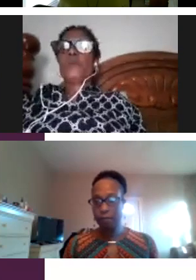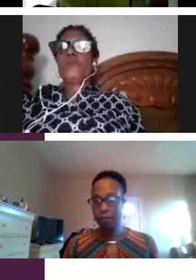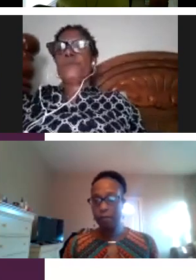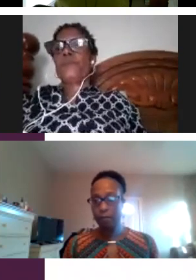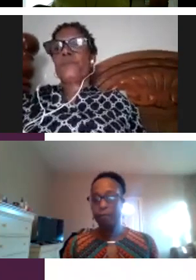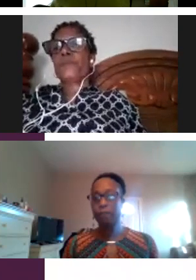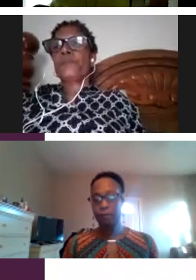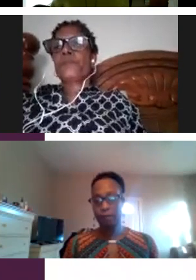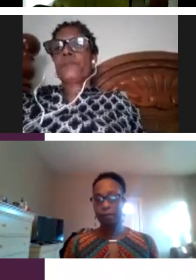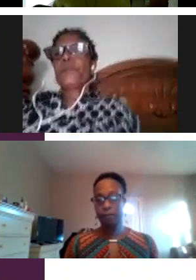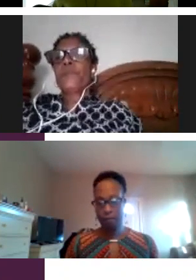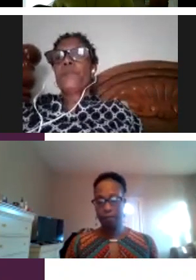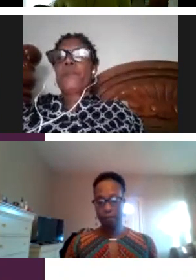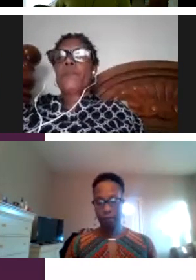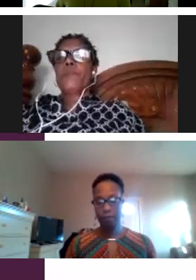happened 3 years later.